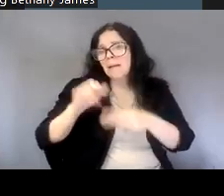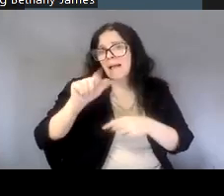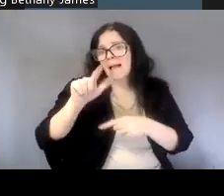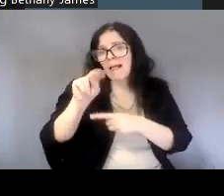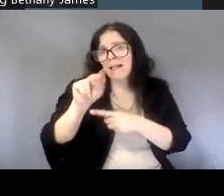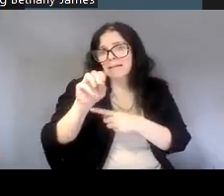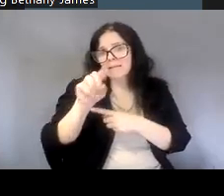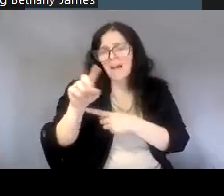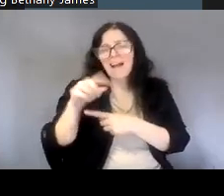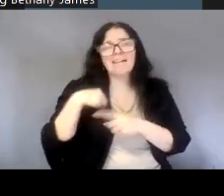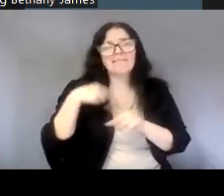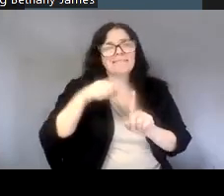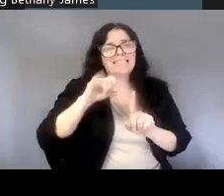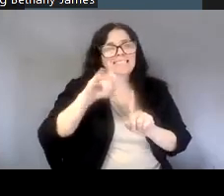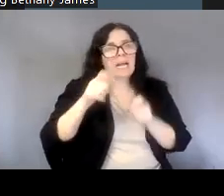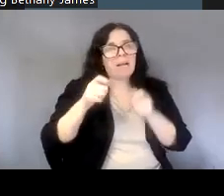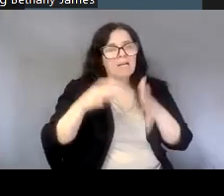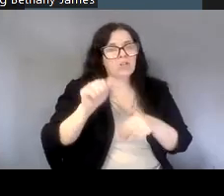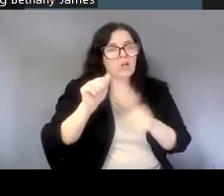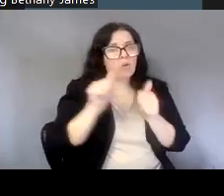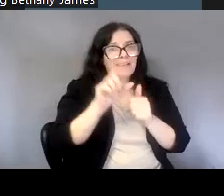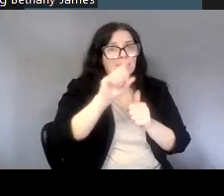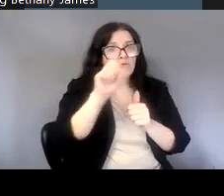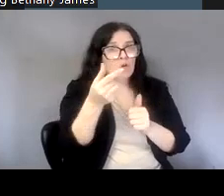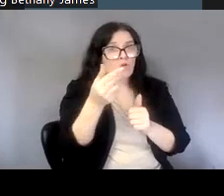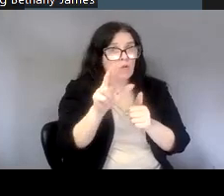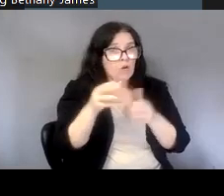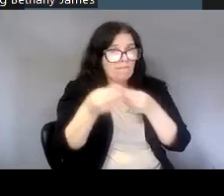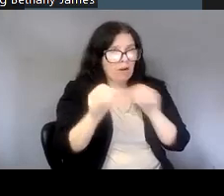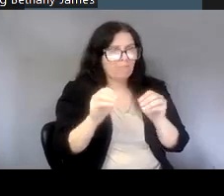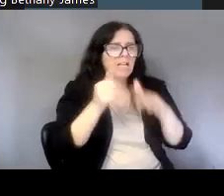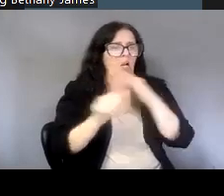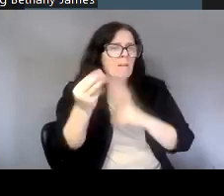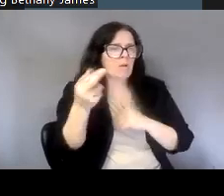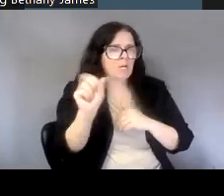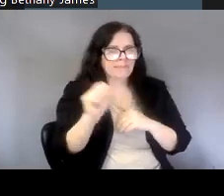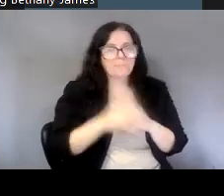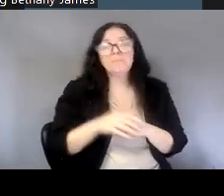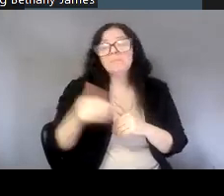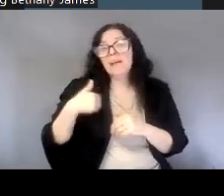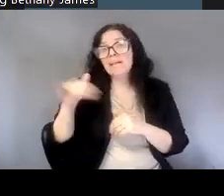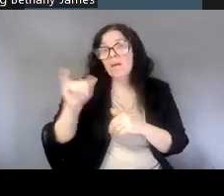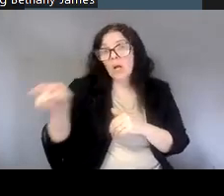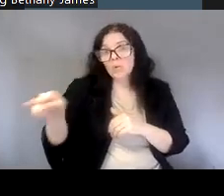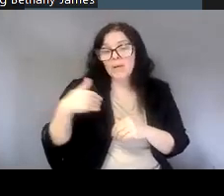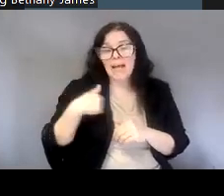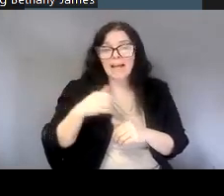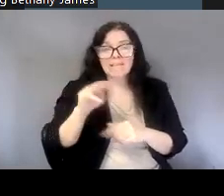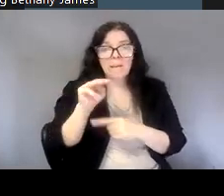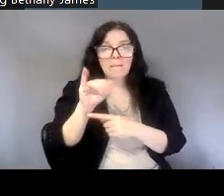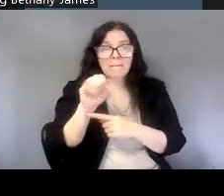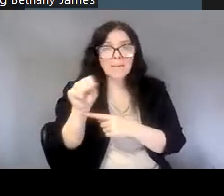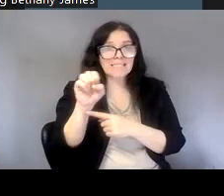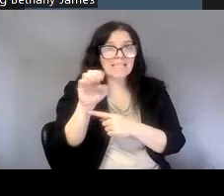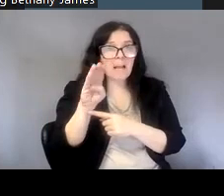Detroit Grand River office with Michigan Rehabilitation Services. Ms. Ebony Orr will be taking care of all the questions